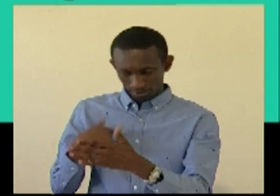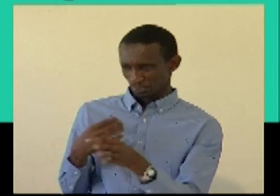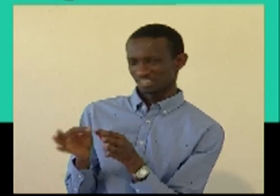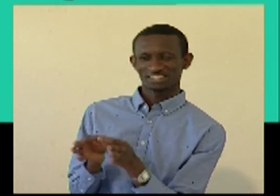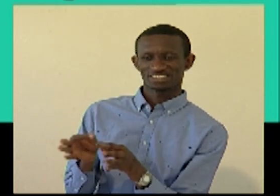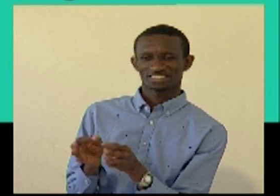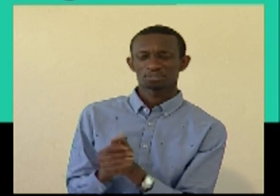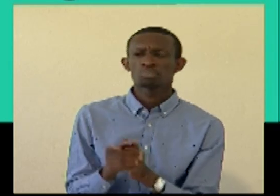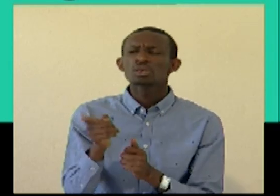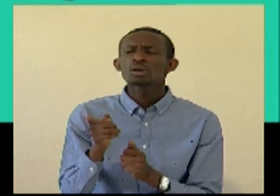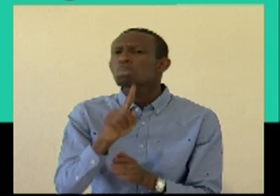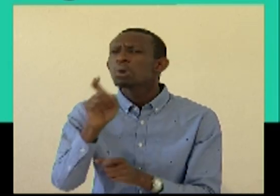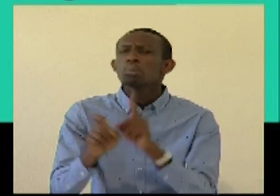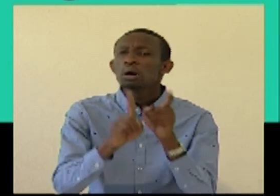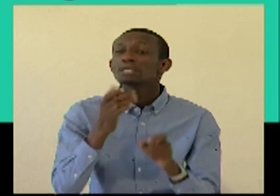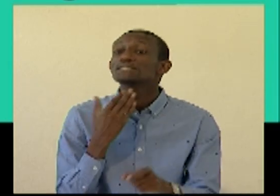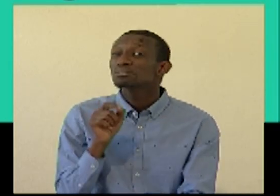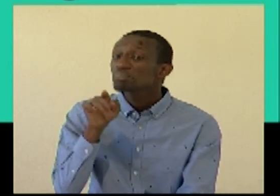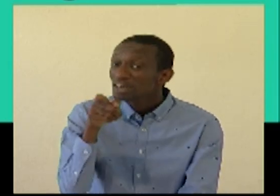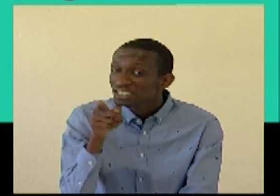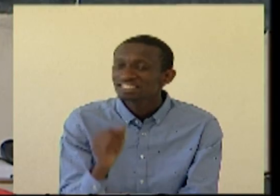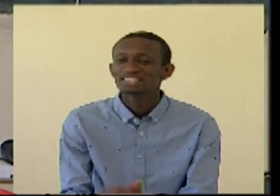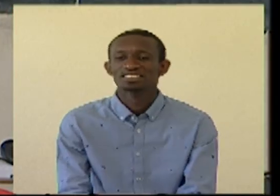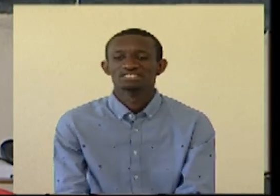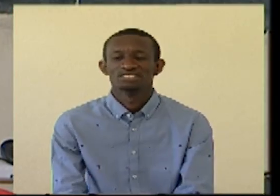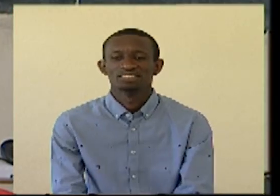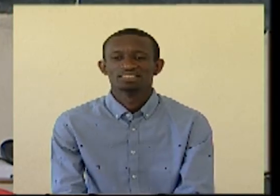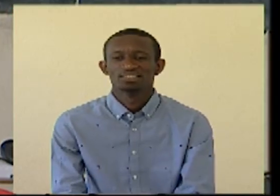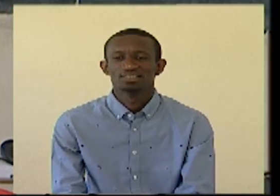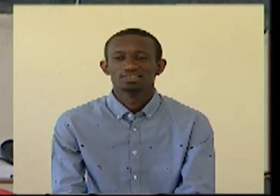is, there are some questions I want to ask you.